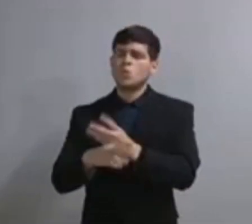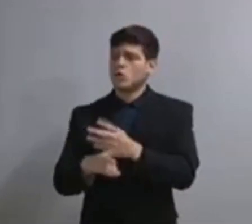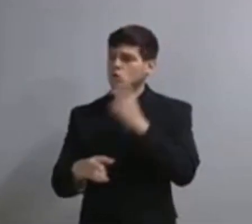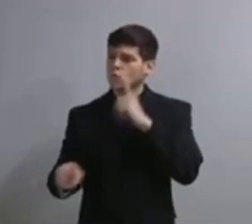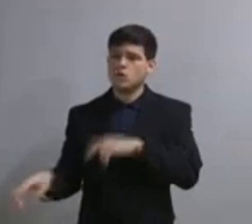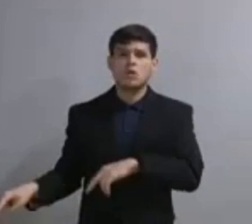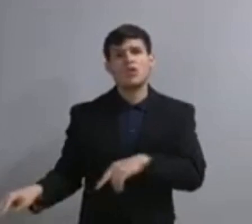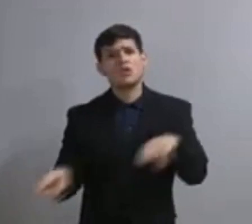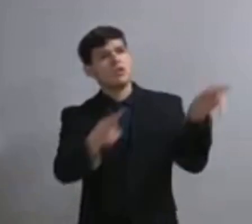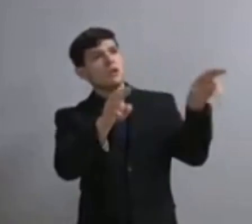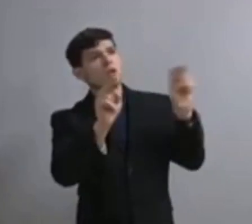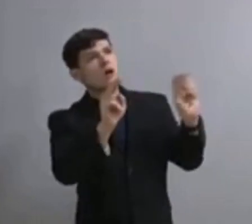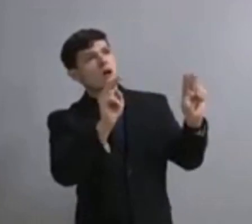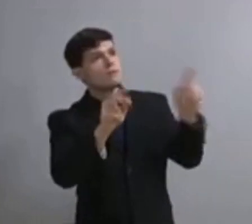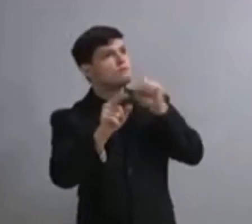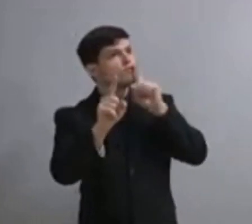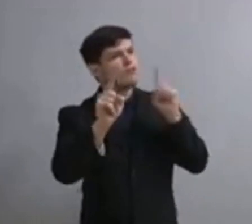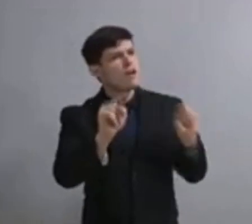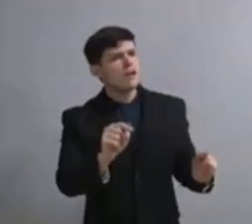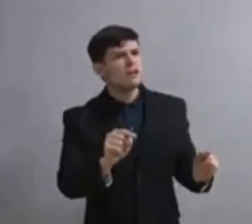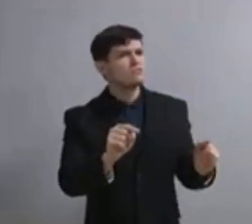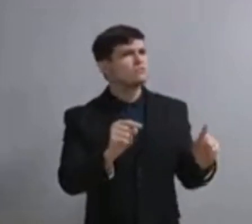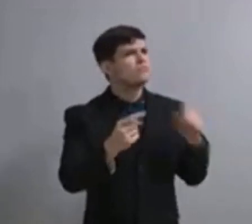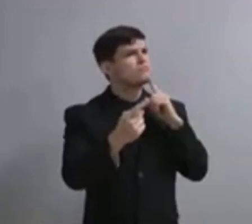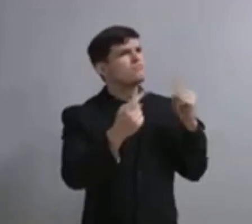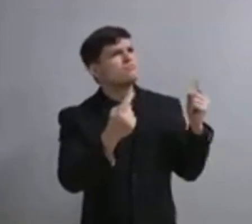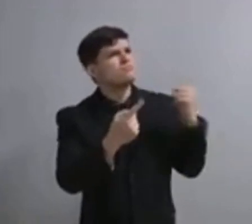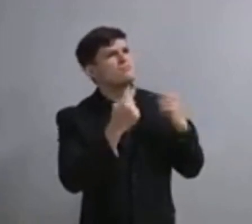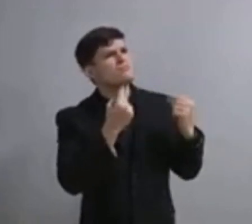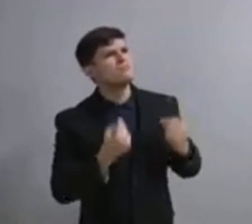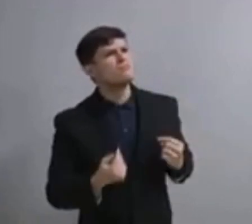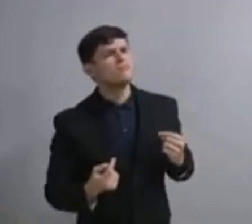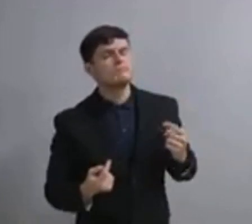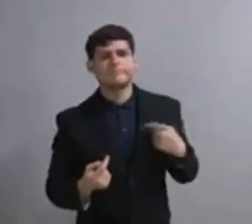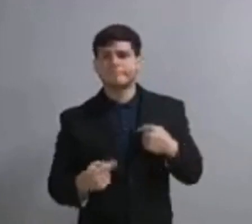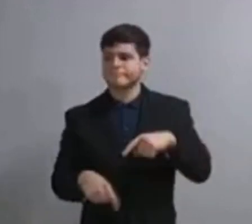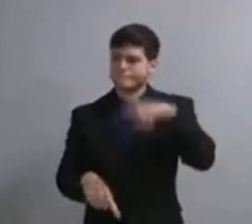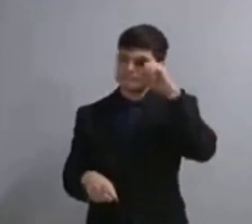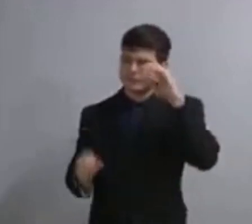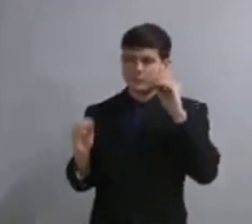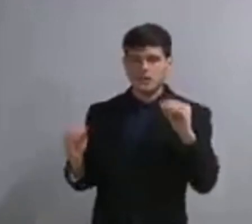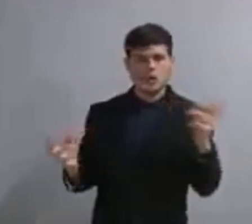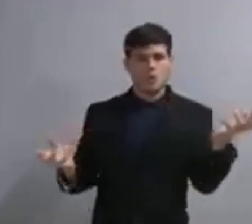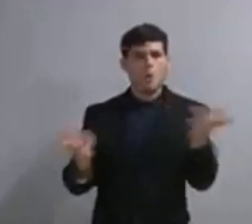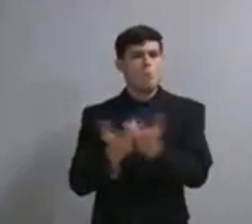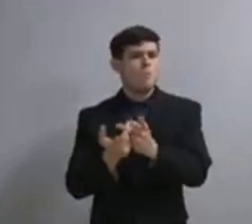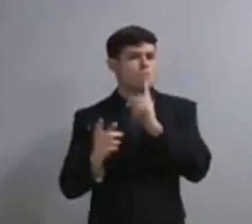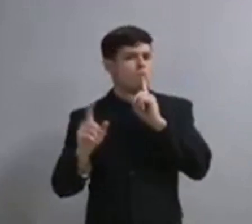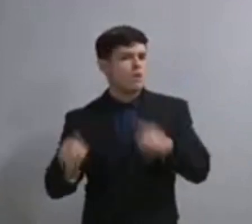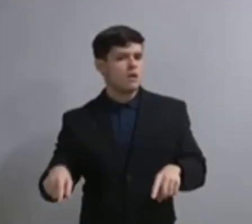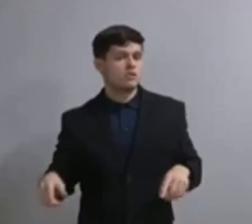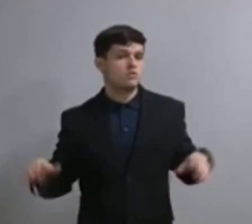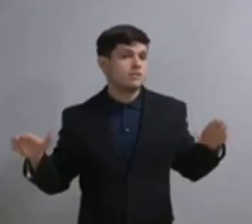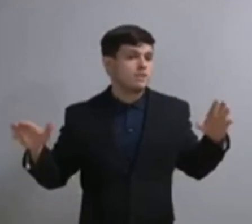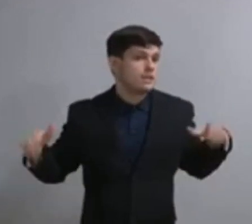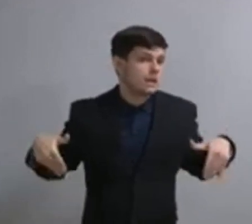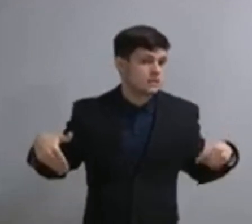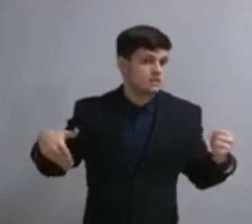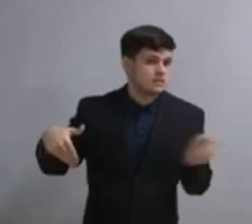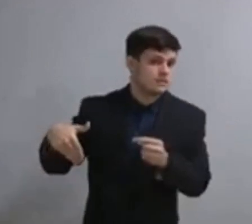you for answers to questions that you do not have the right answers to yet.